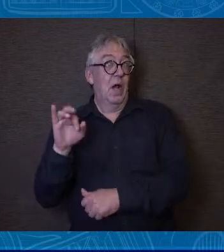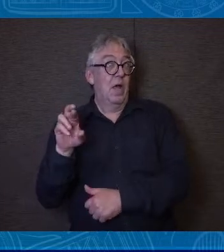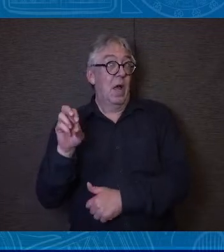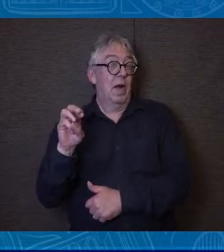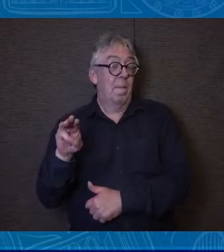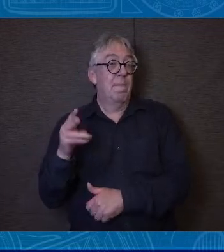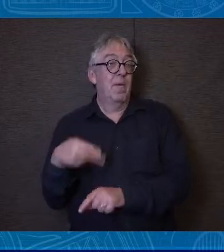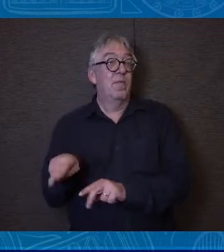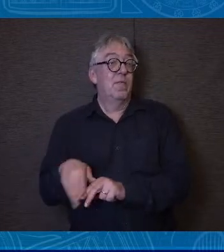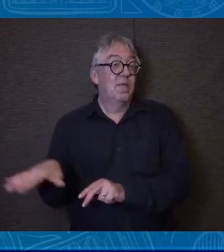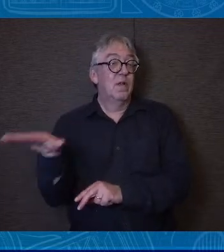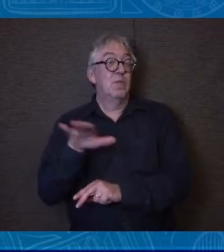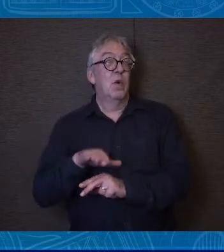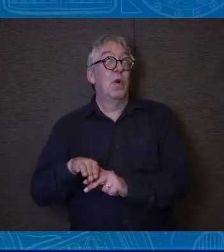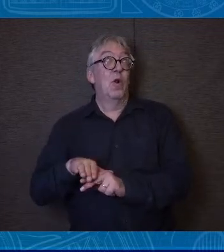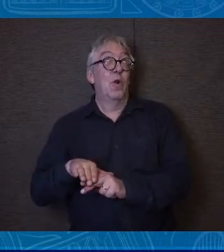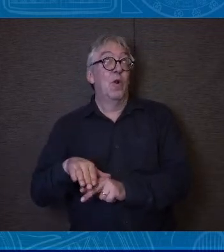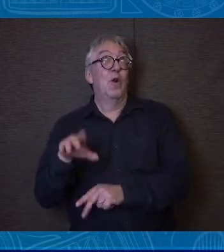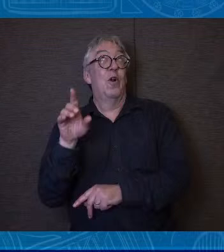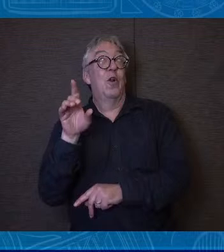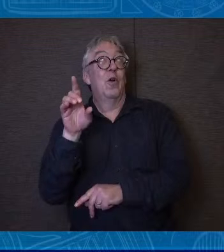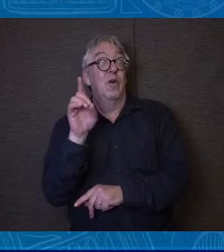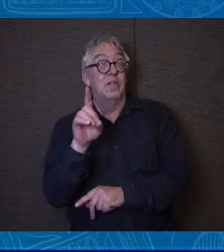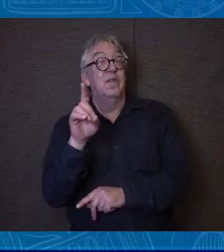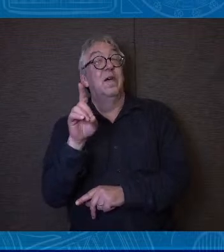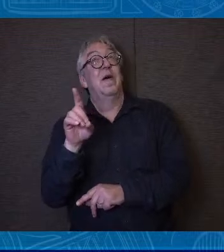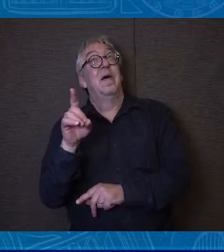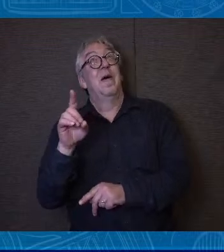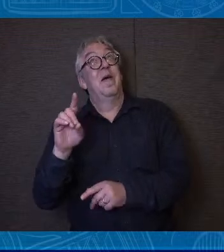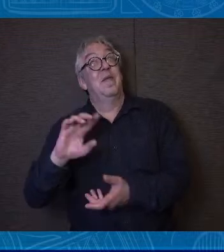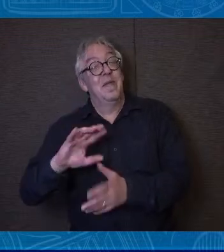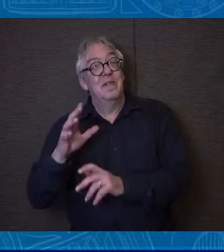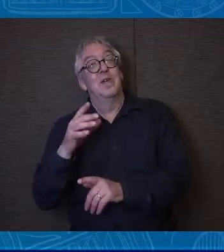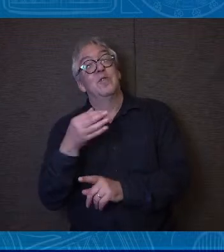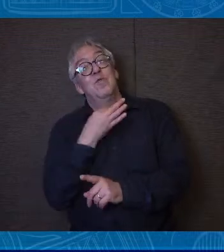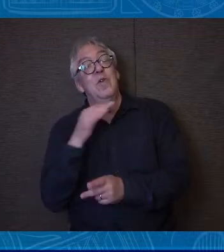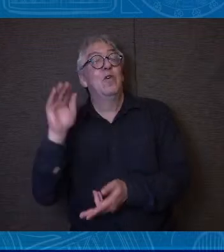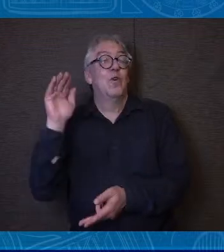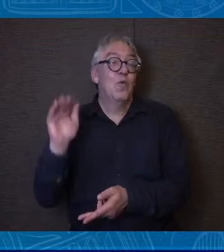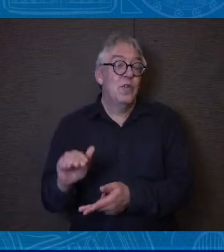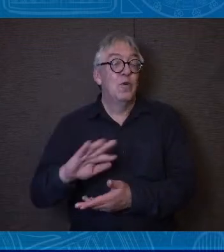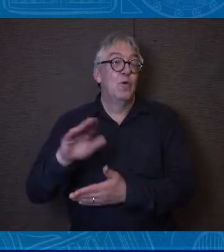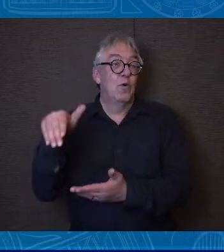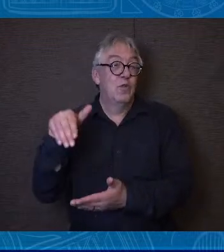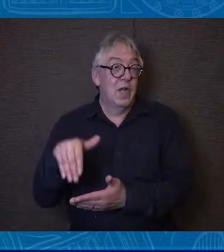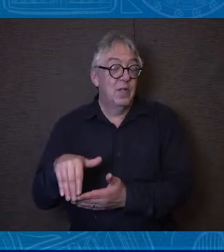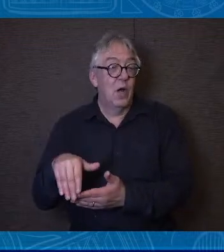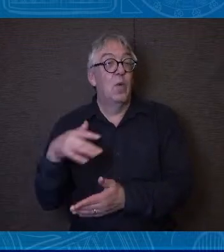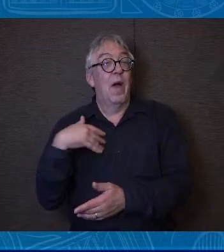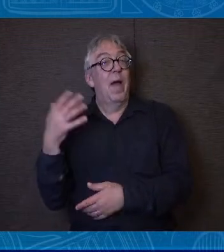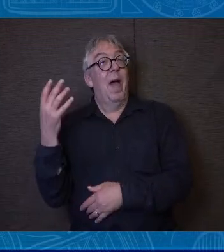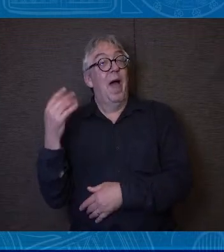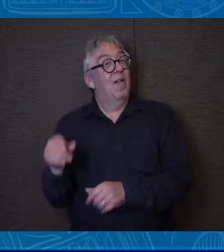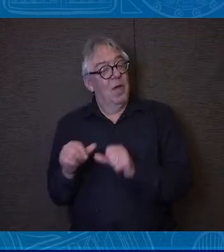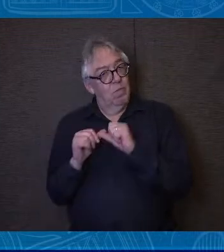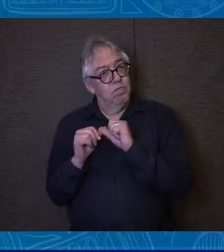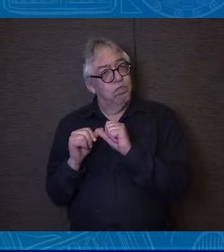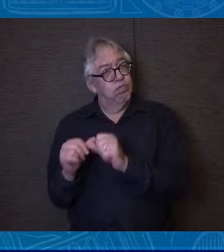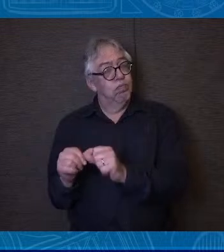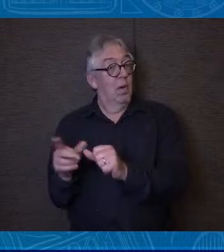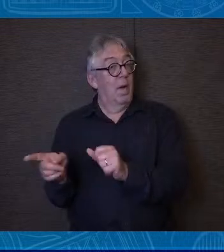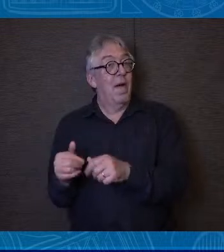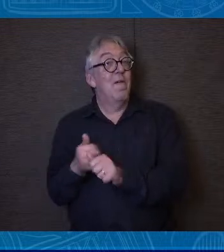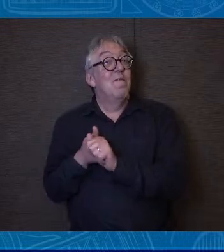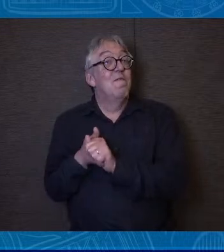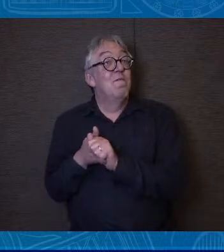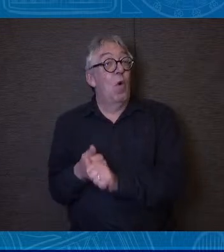National Disaster Risk Reduction and Management Center, there is an ongoing protocol. There is an existing protocol